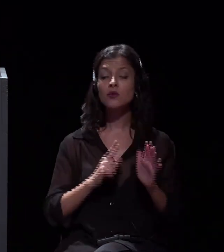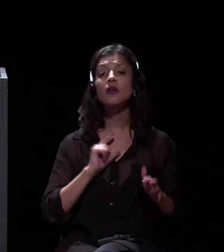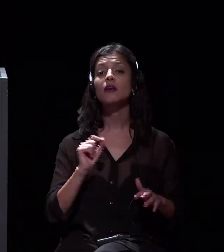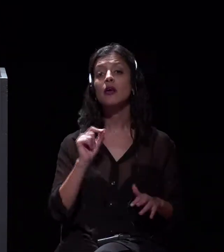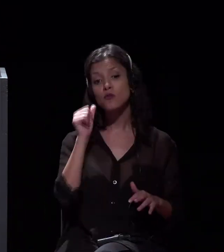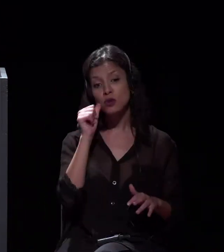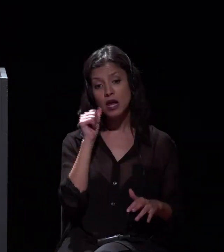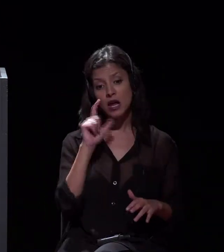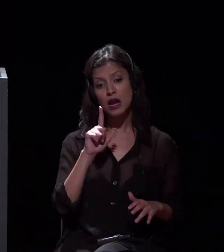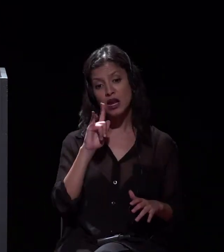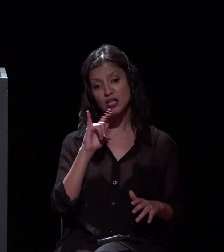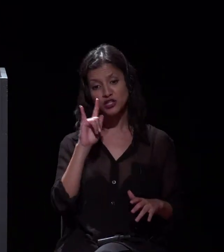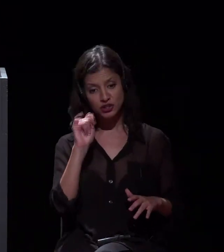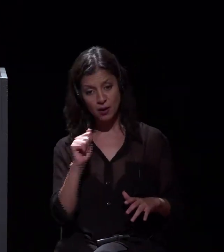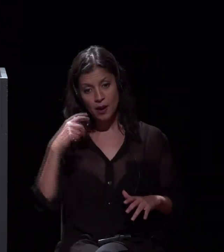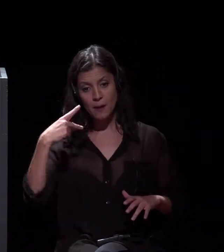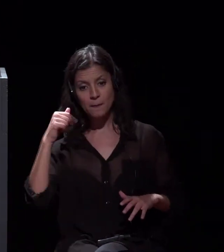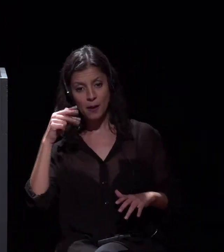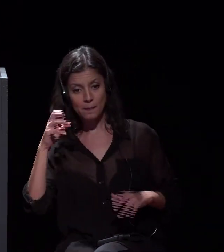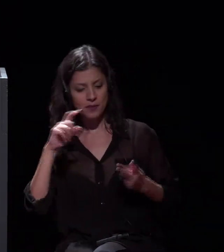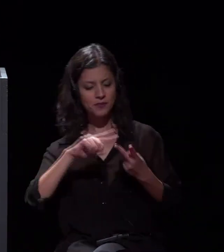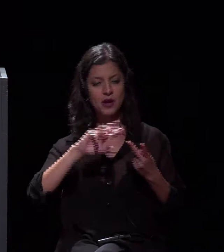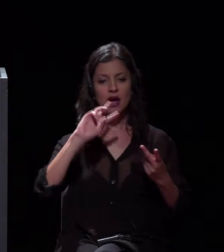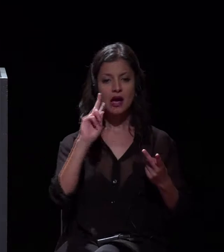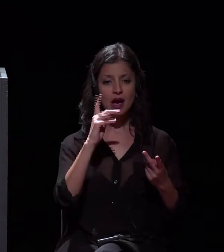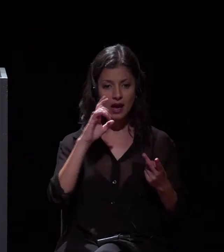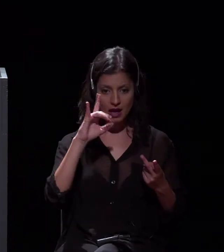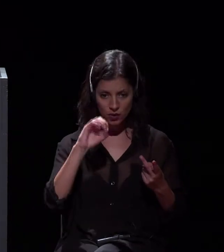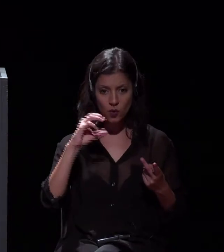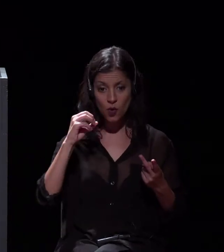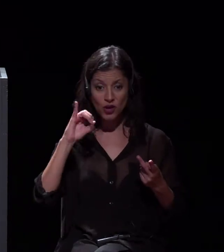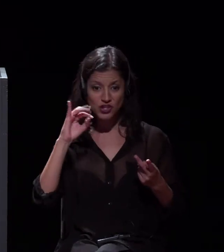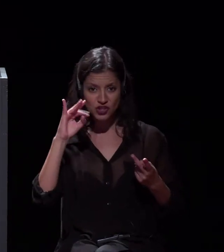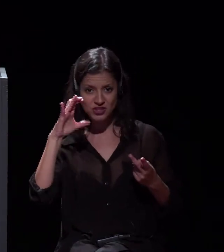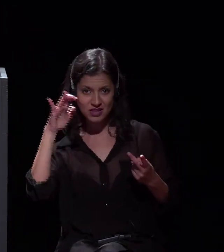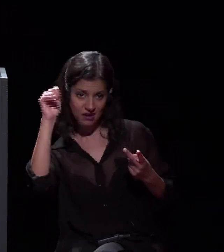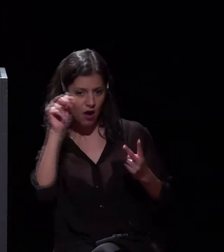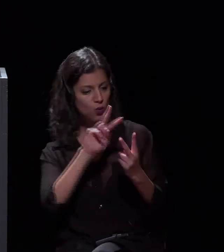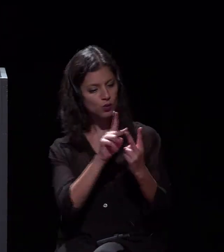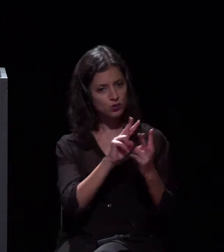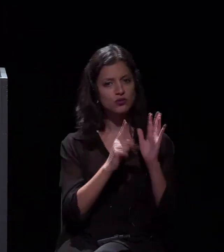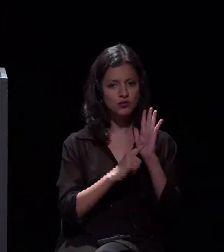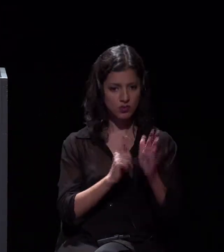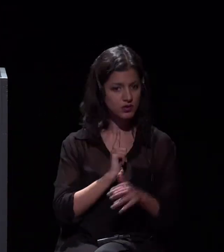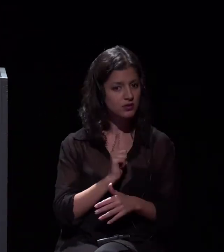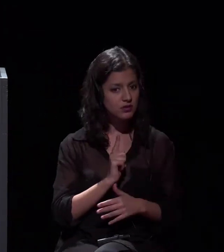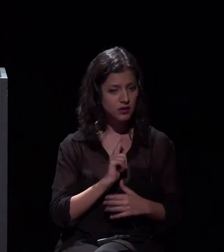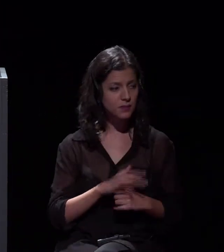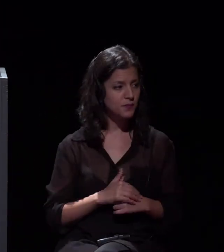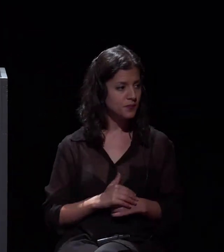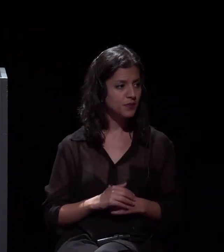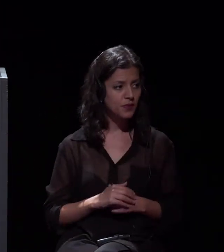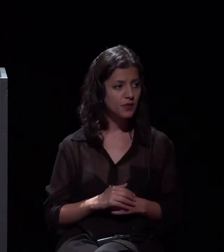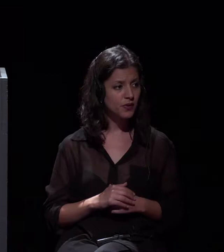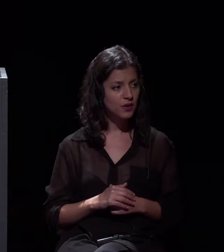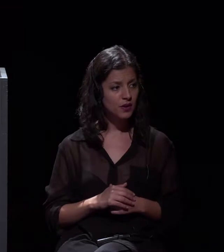Hélio Oiticica. For me, it was interesting to, specifically in regard to this type of work,